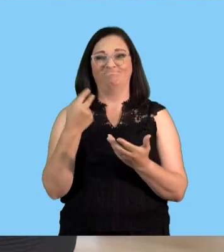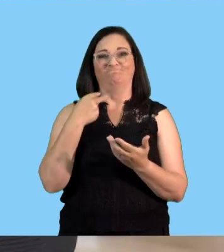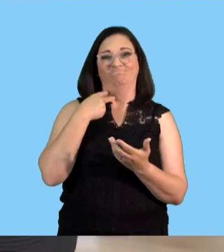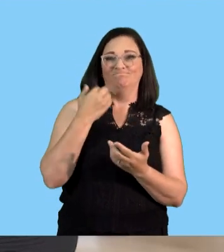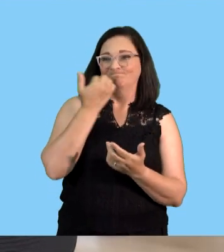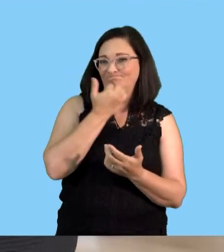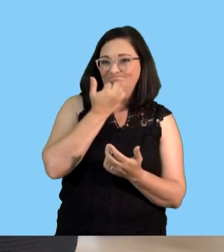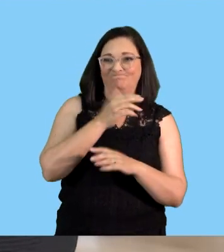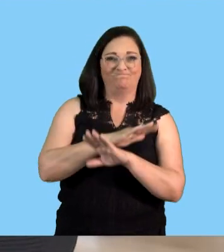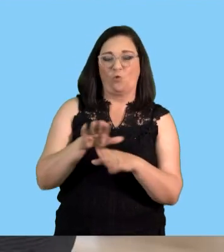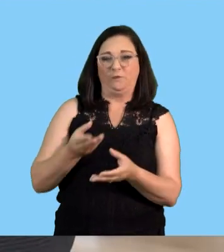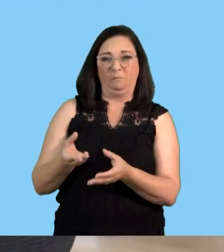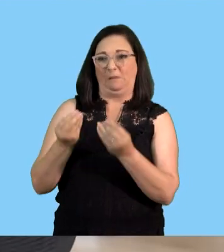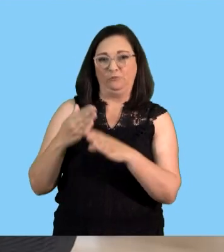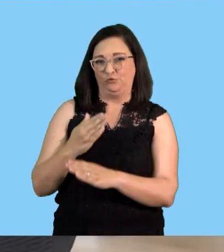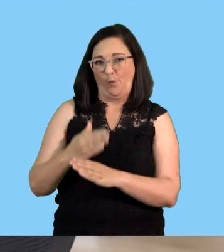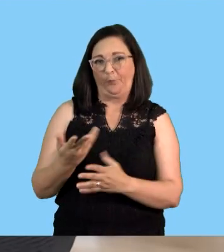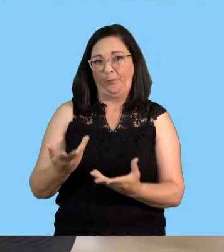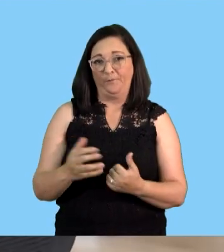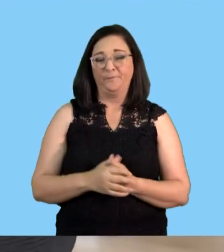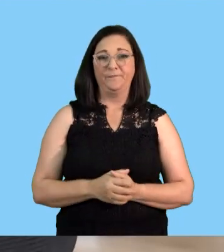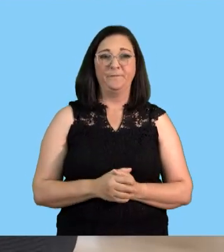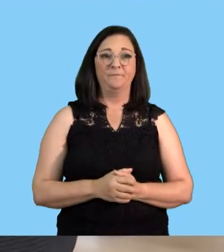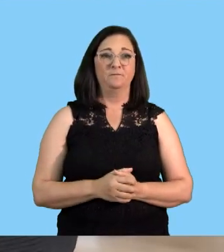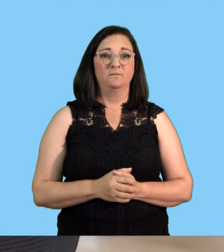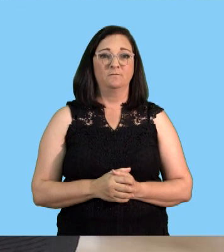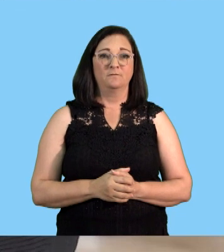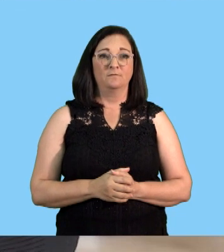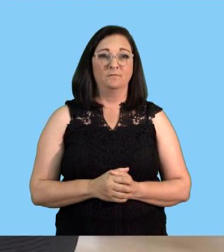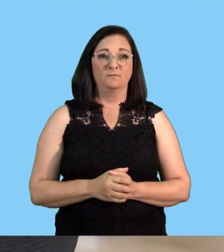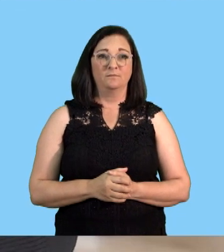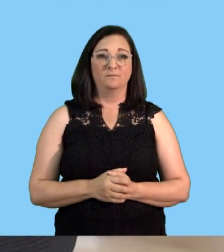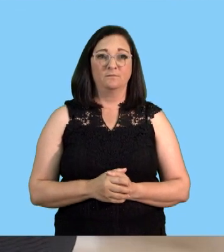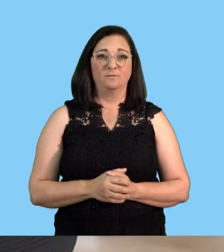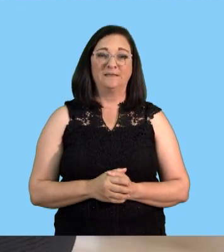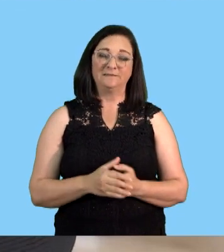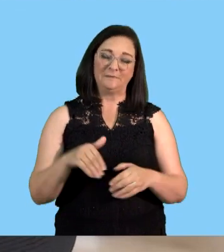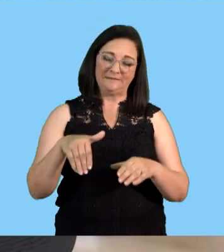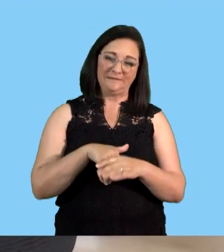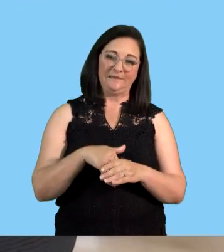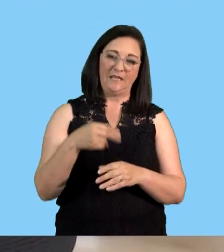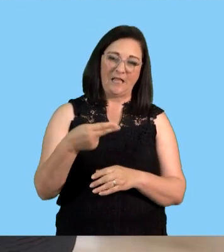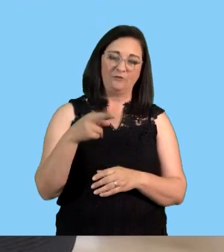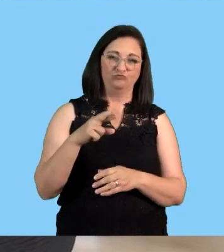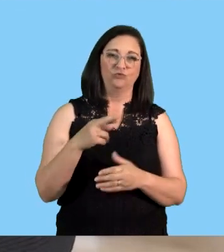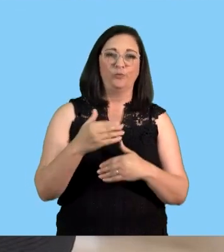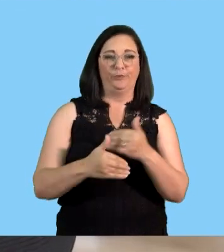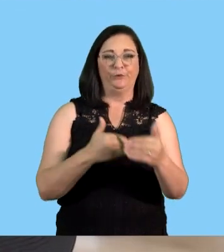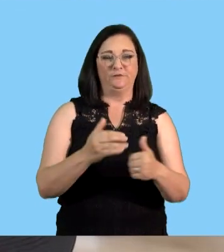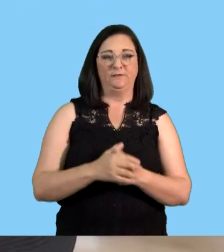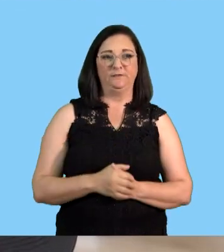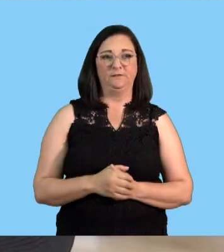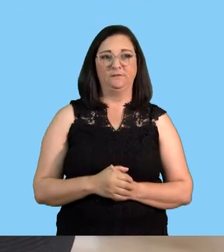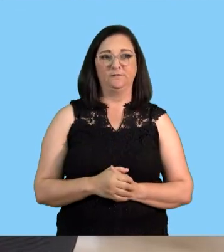we regret to inform you that your job application was unsuccessful. So that needs to be done. It's part of the HR